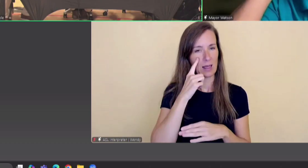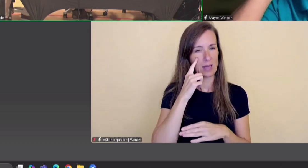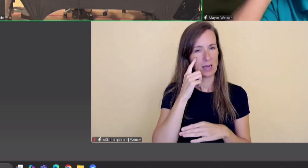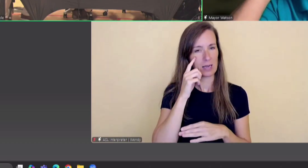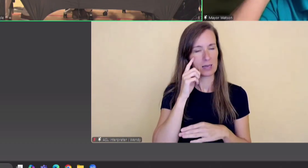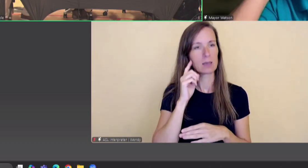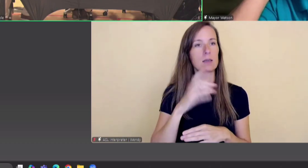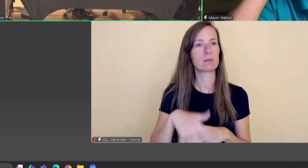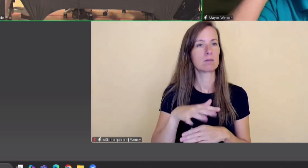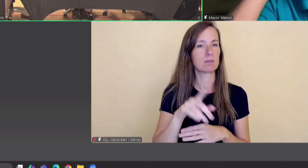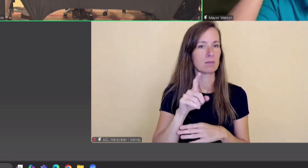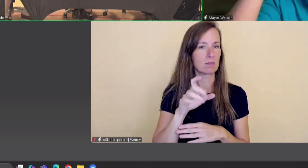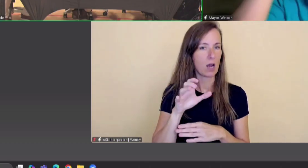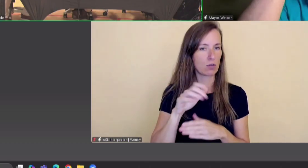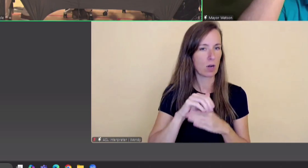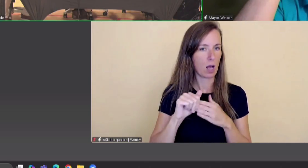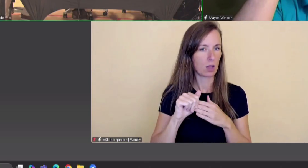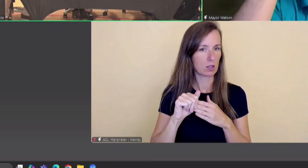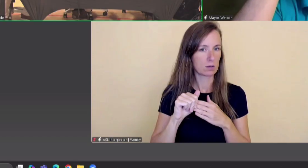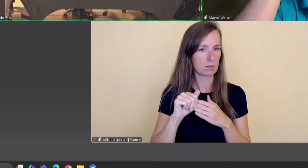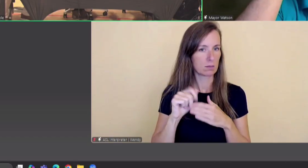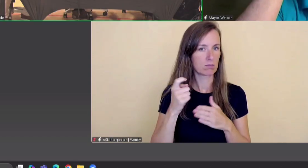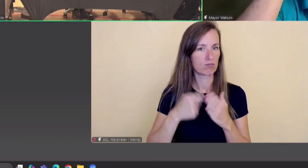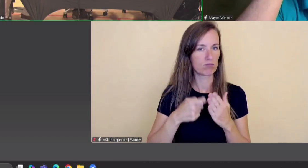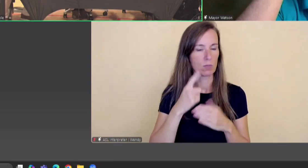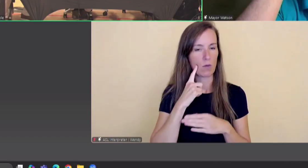$100 charge for a table.